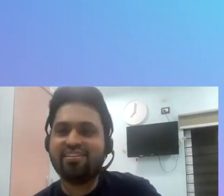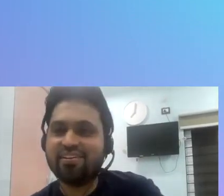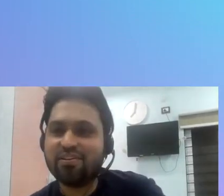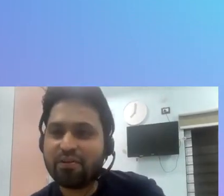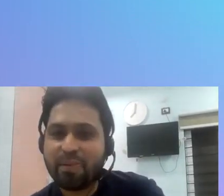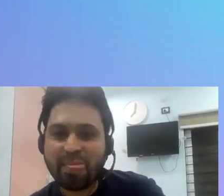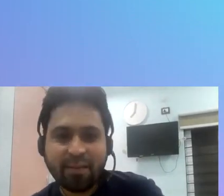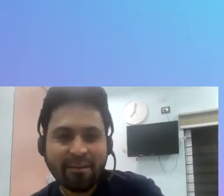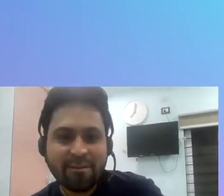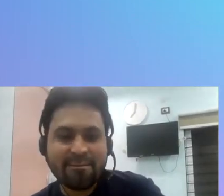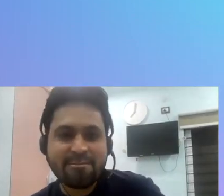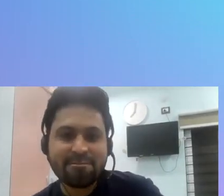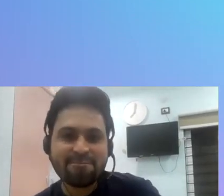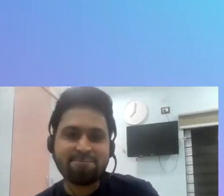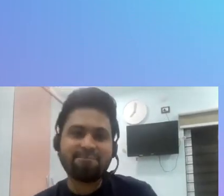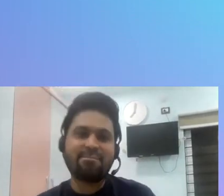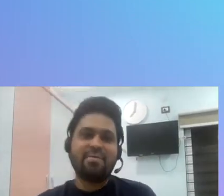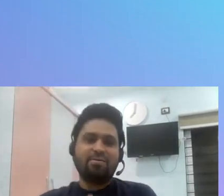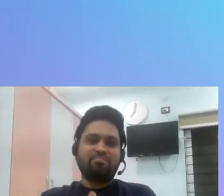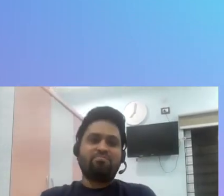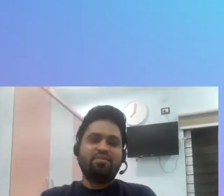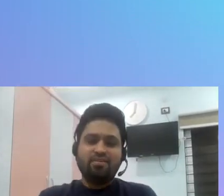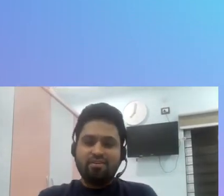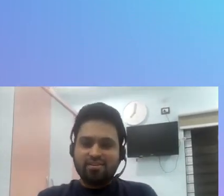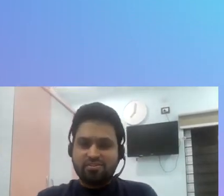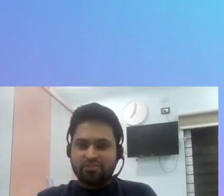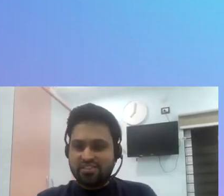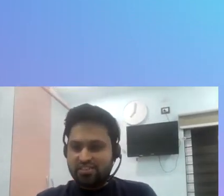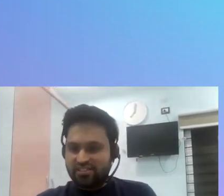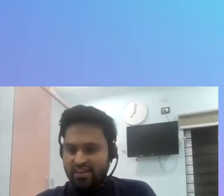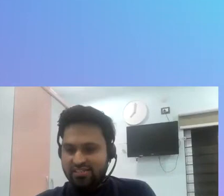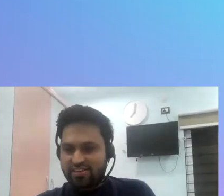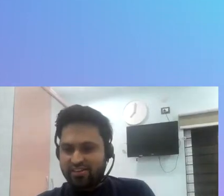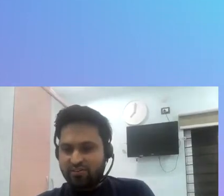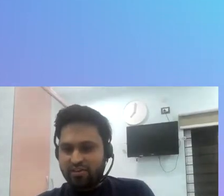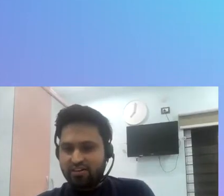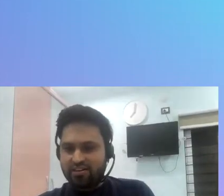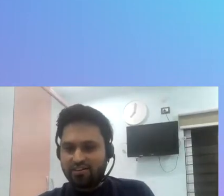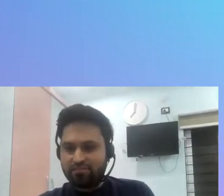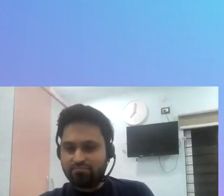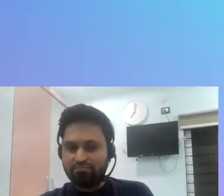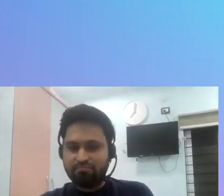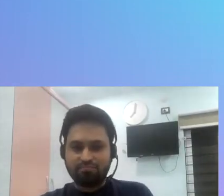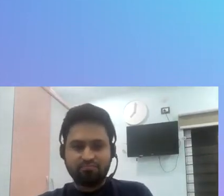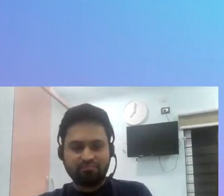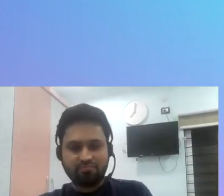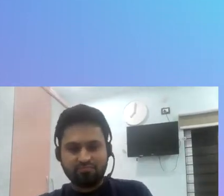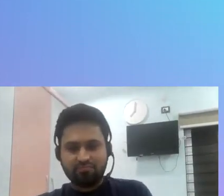and test out some of these recipes. Yep. So the session has concluded.